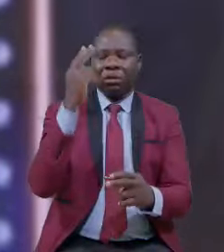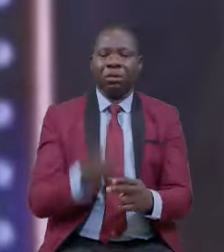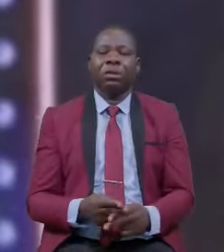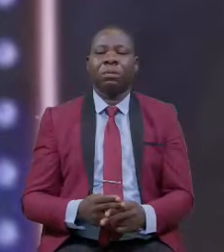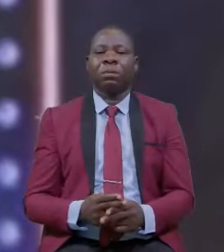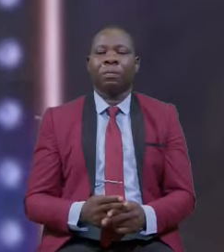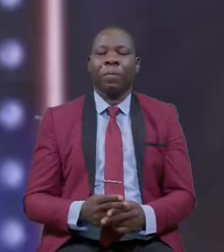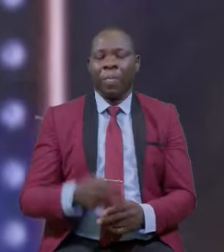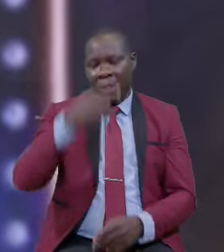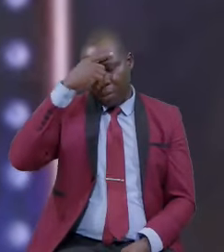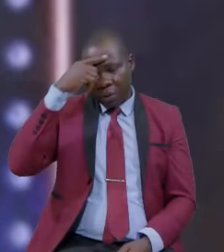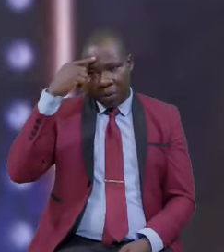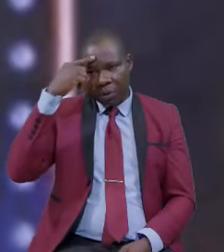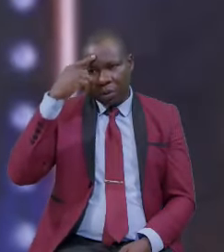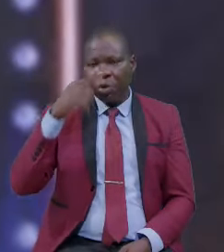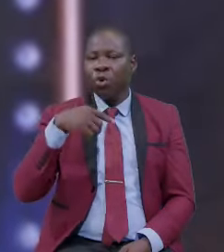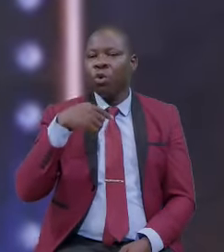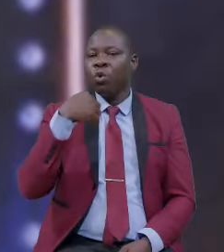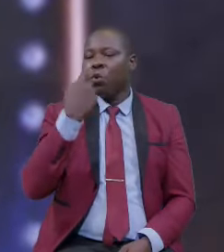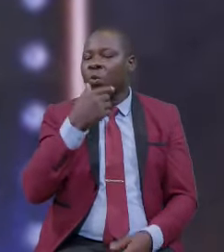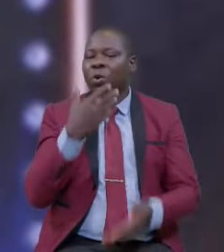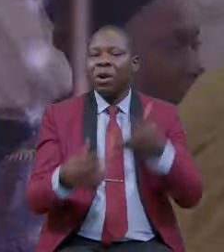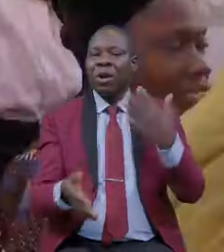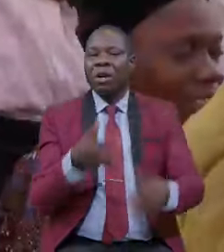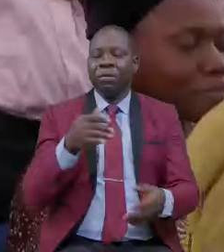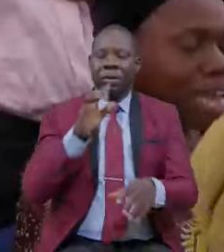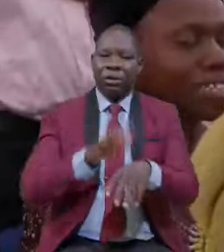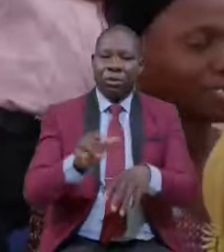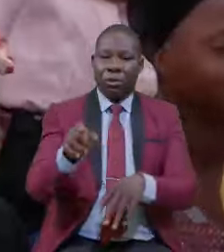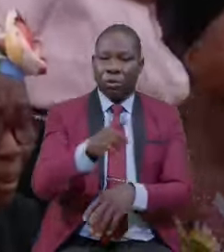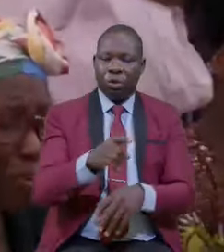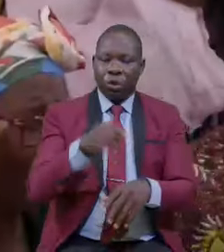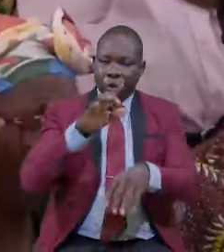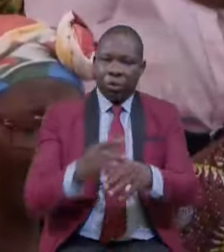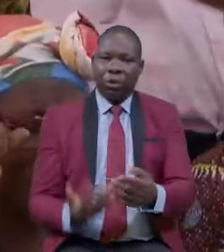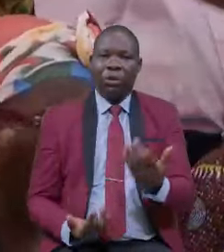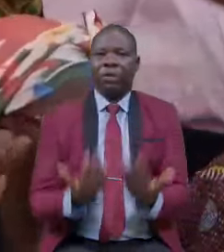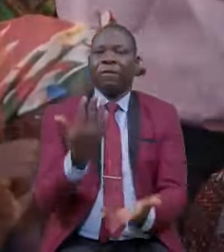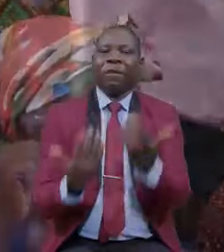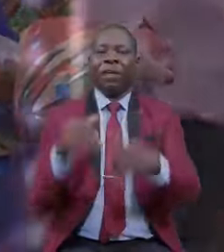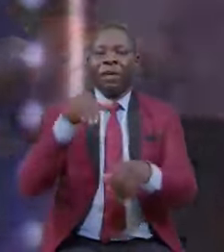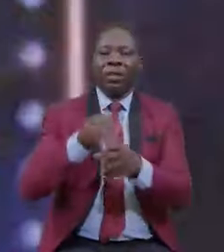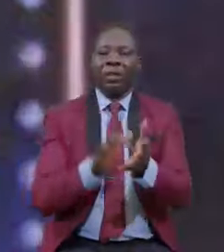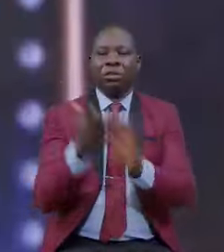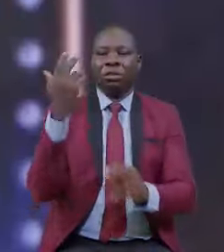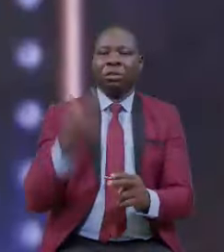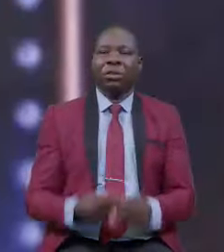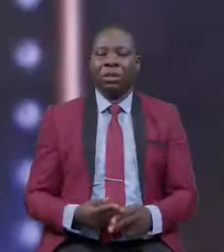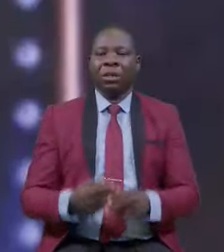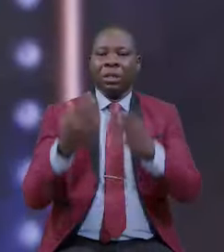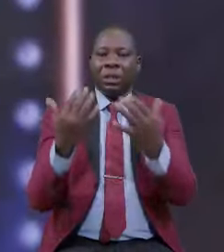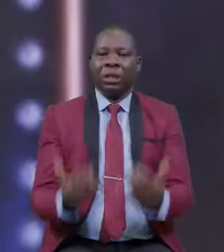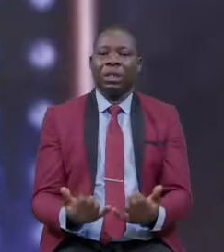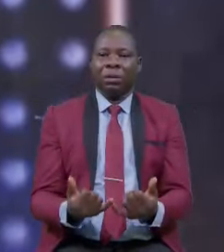Because whoever touches you, touches fire. And now, the tool is in